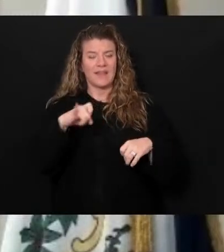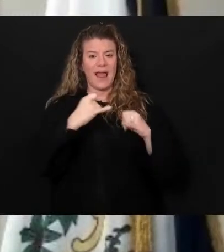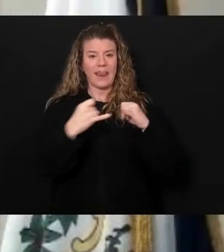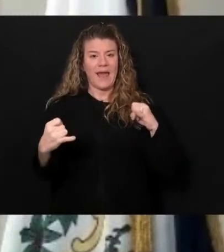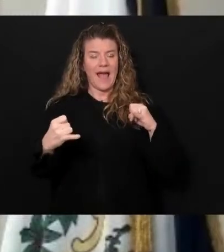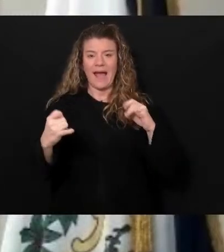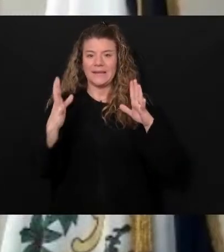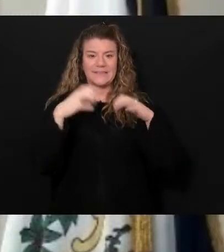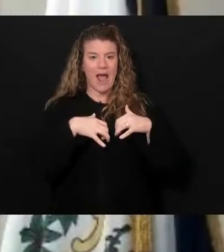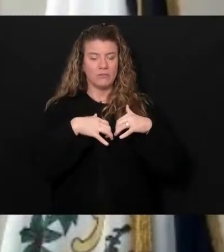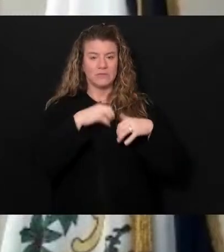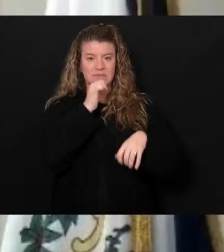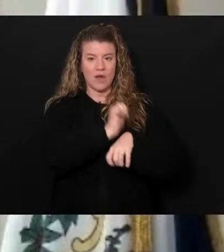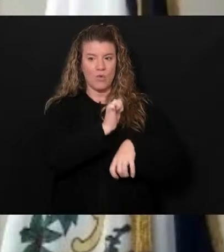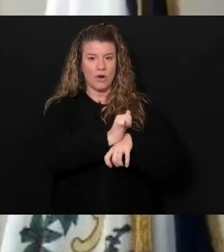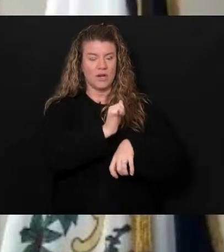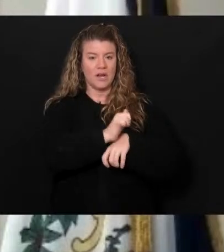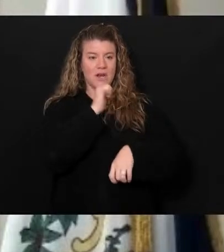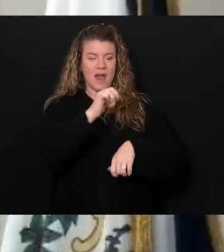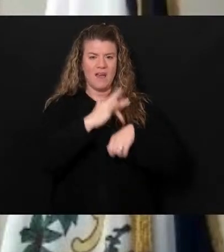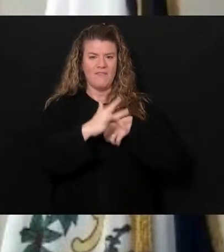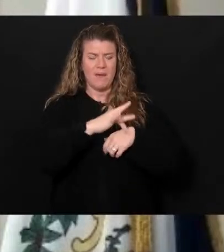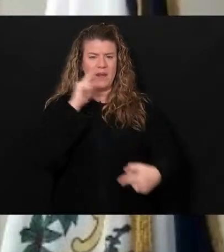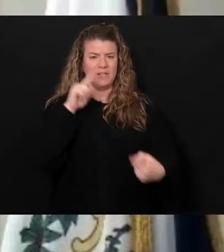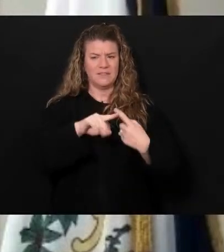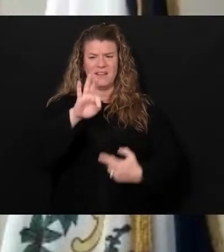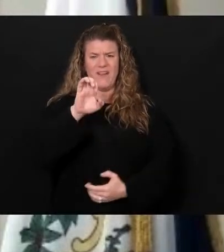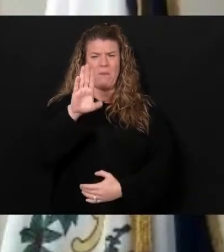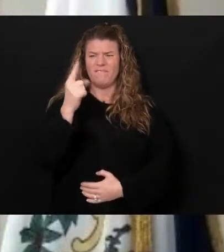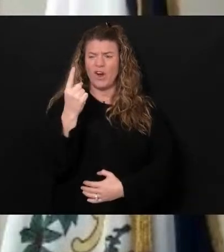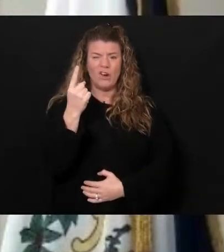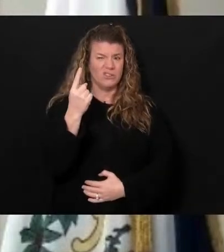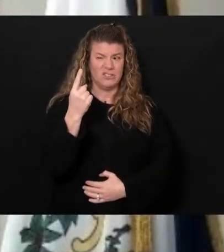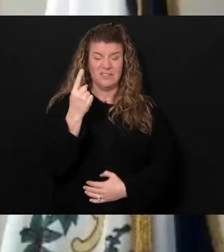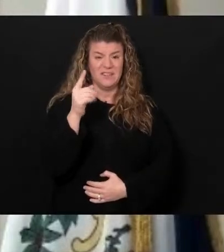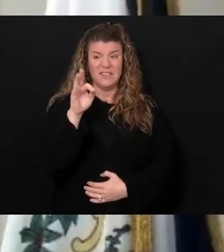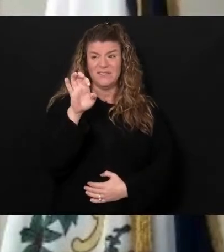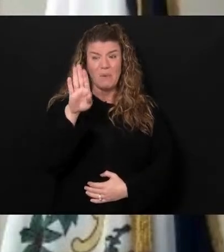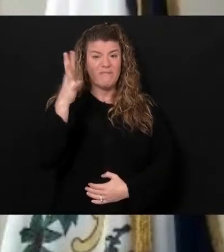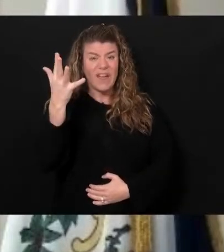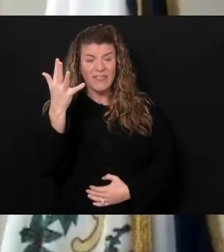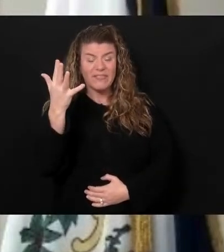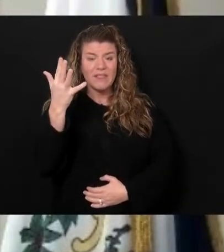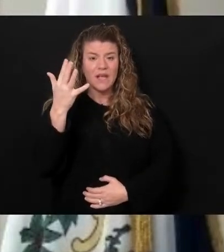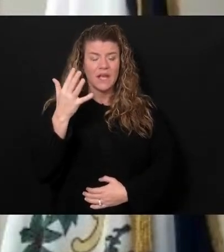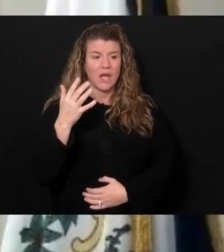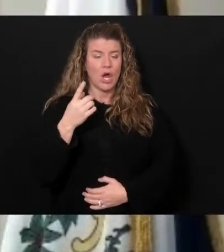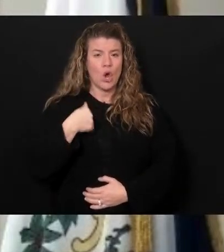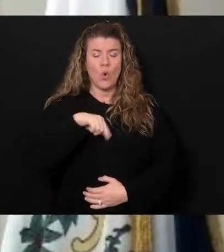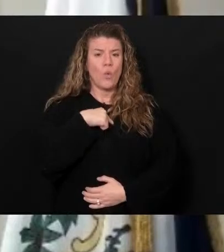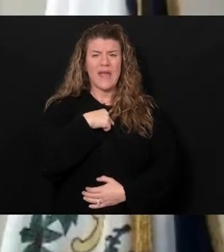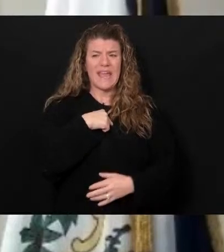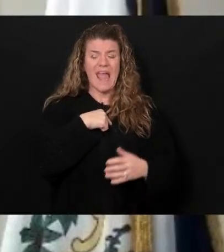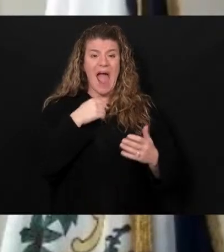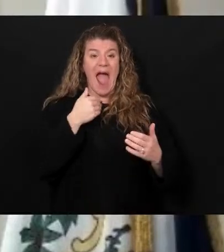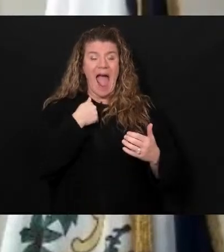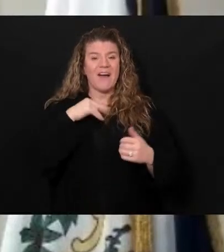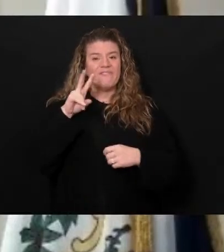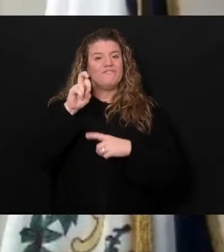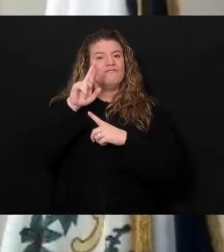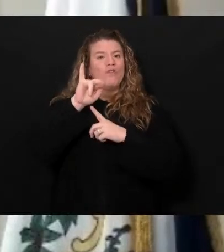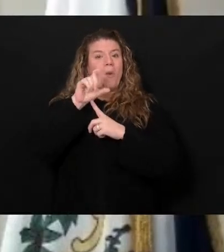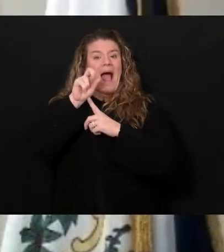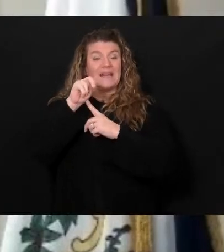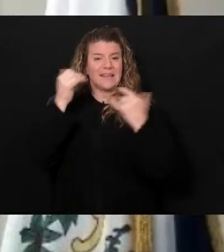and won't be available again until February 1st, or in some cases, February 5th. We've got Verizon working on